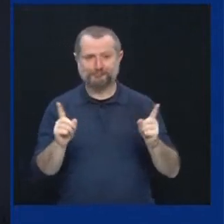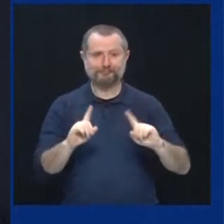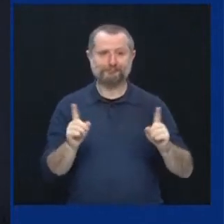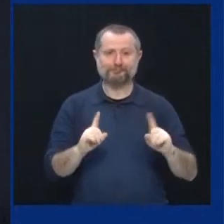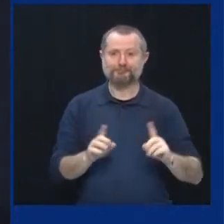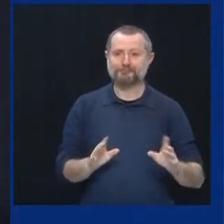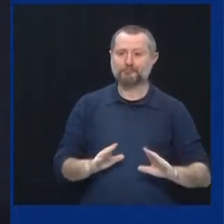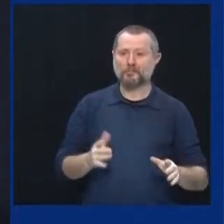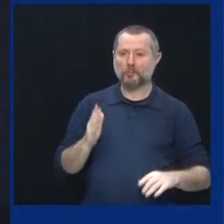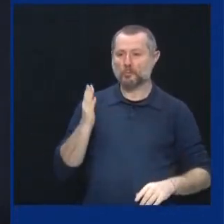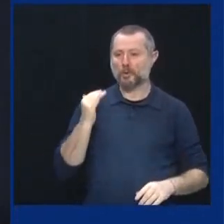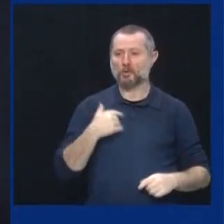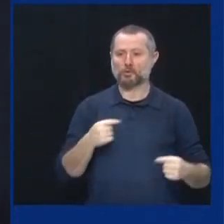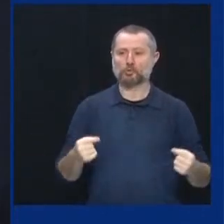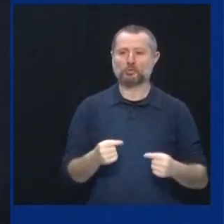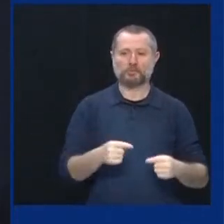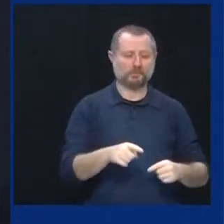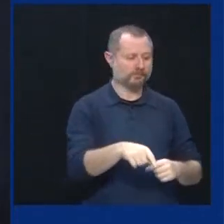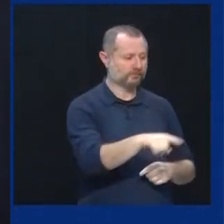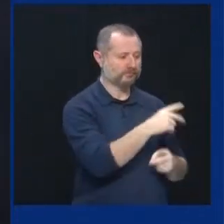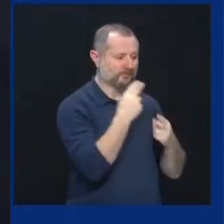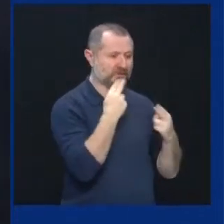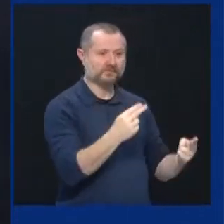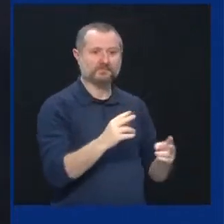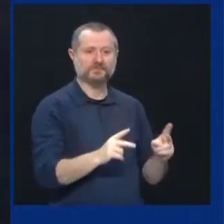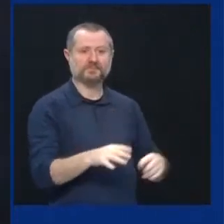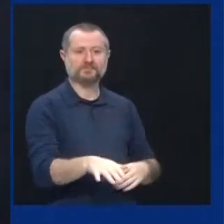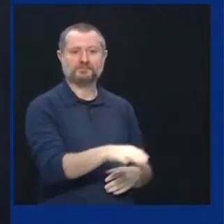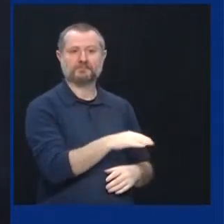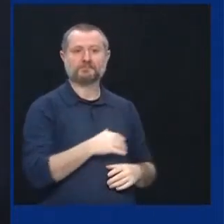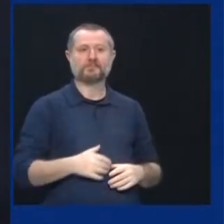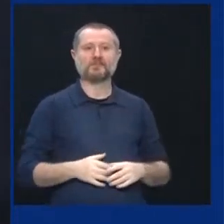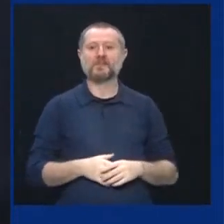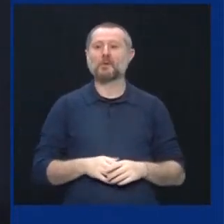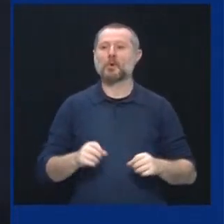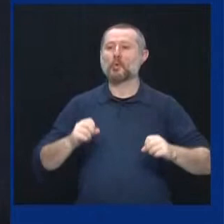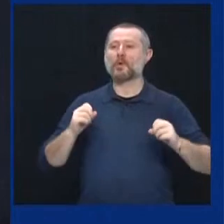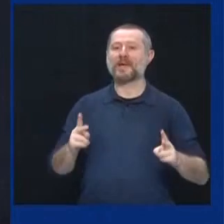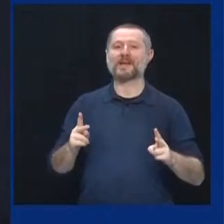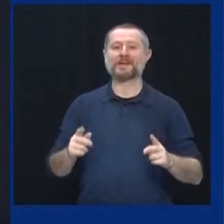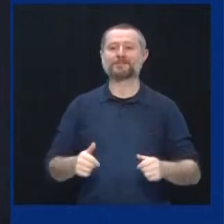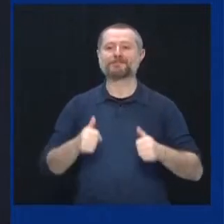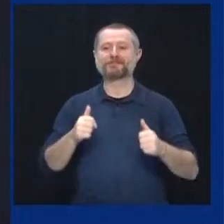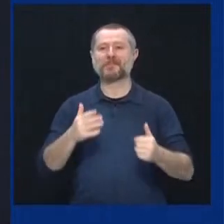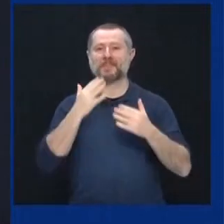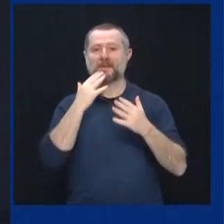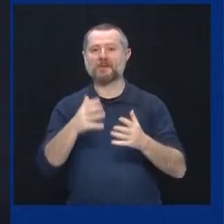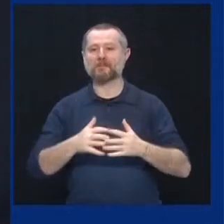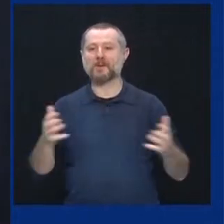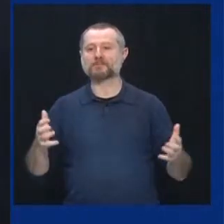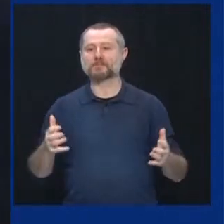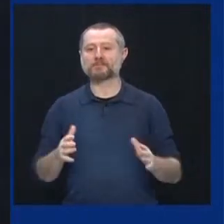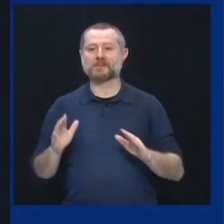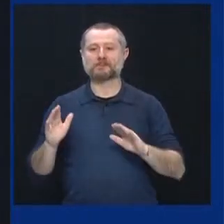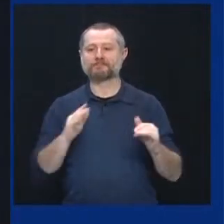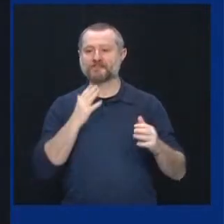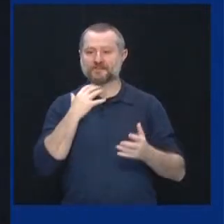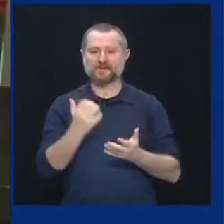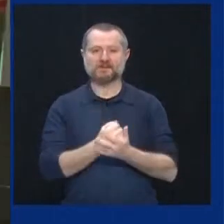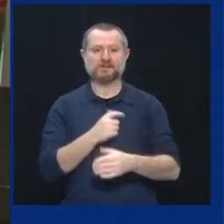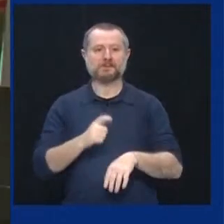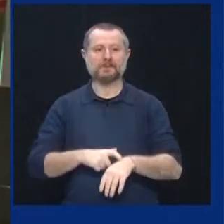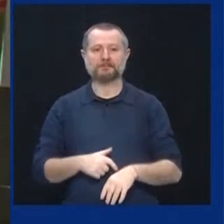it hurts innocent people. Okay, thank you very much all. Thank you for taking the time.